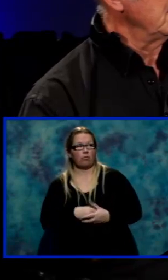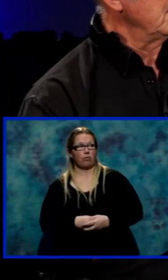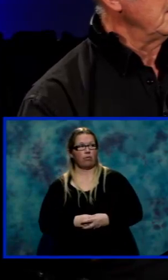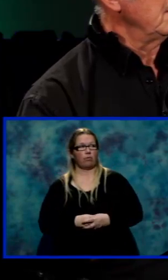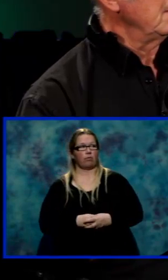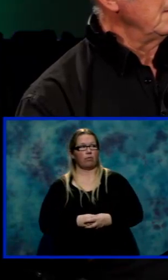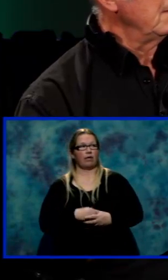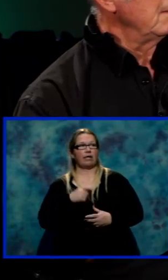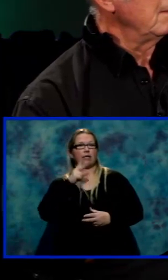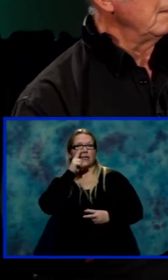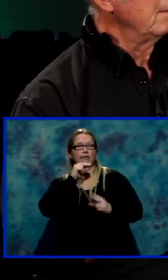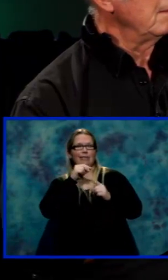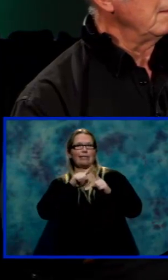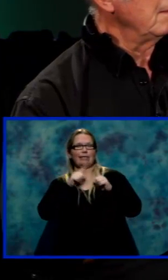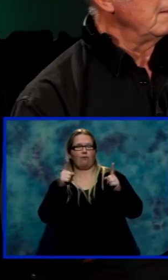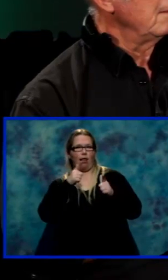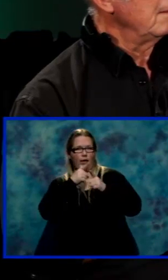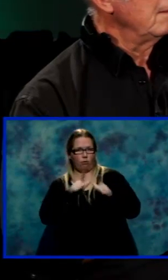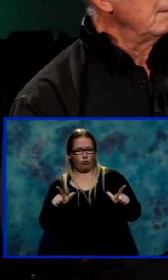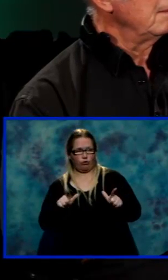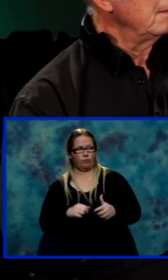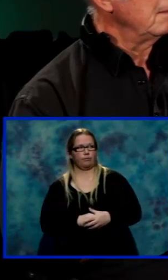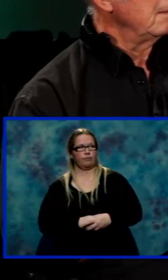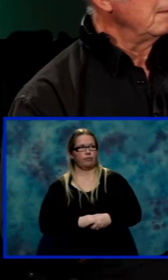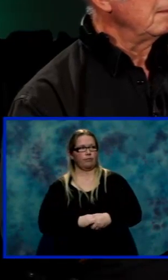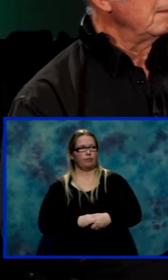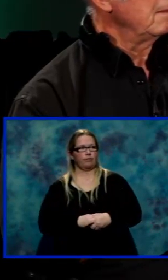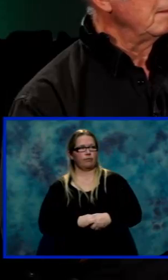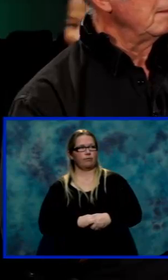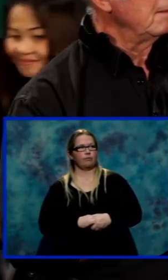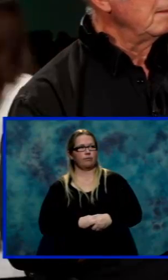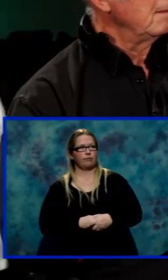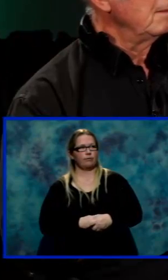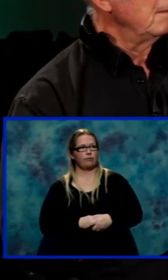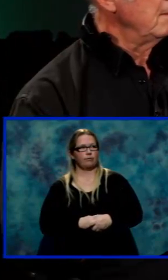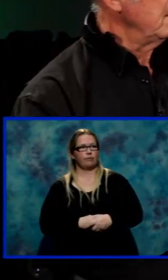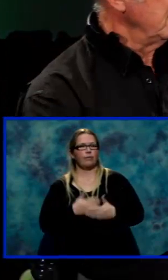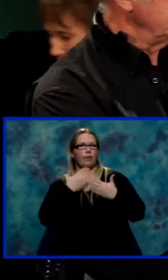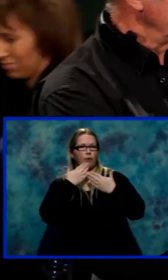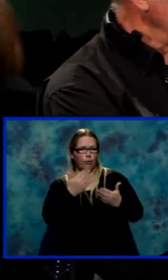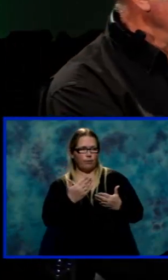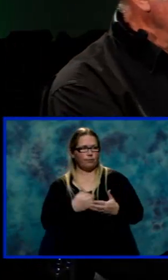Talofa, and Kia Orana. Even maybe Bulavinaka. Thank you.